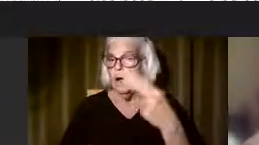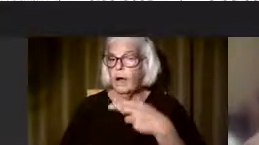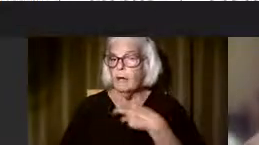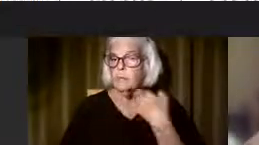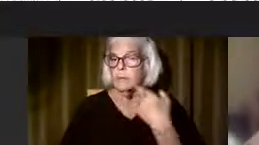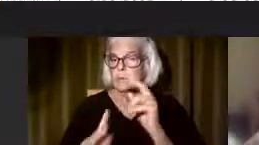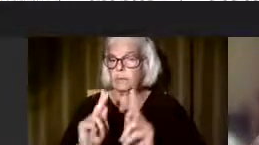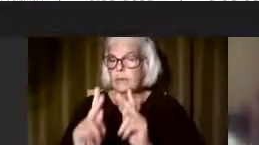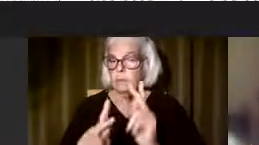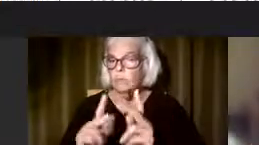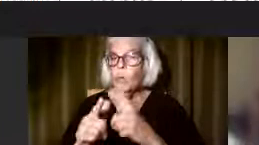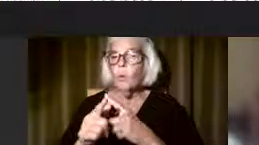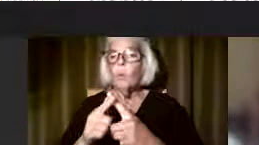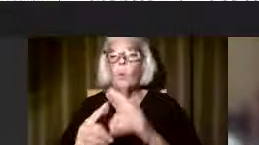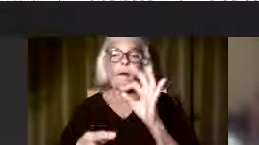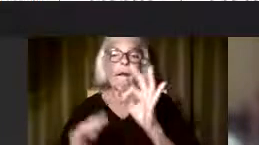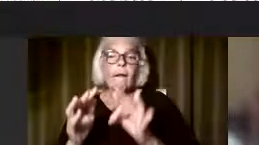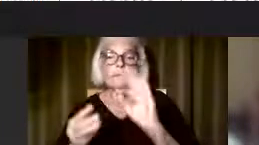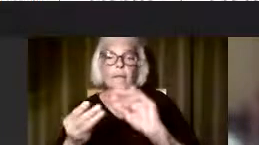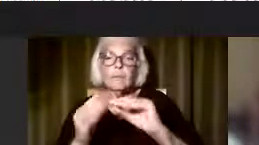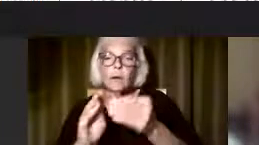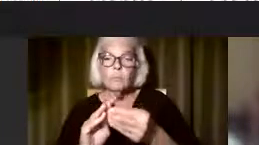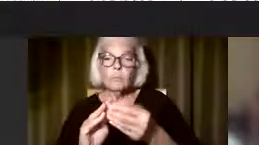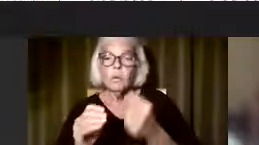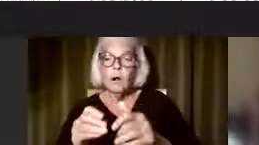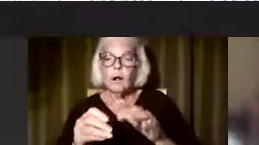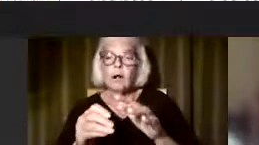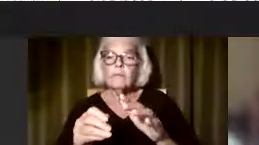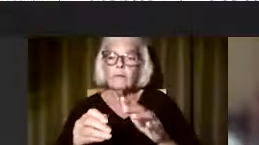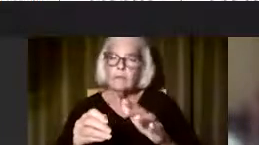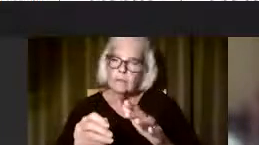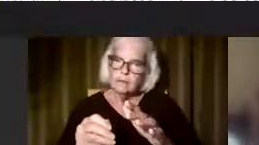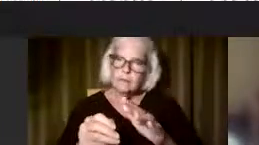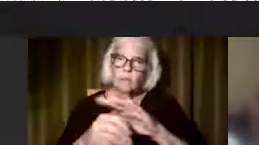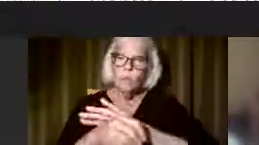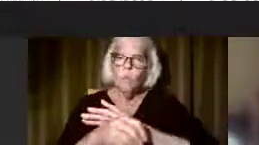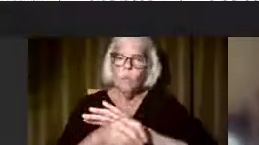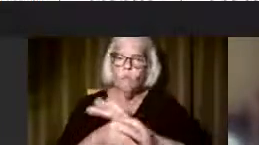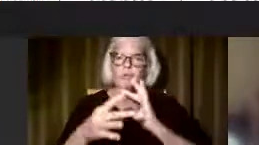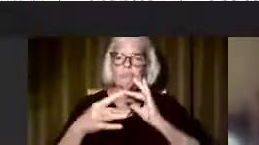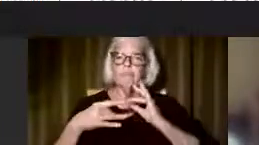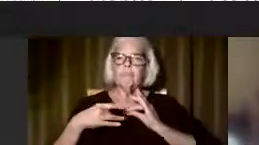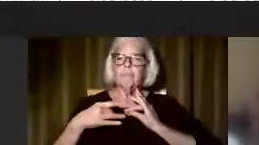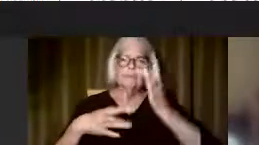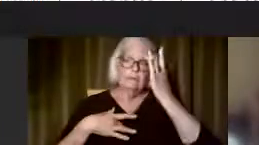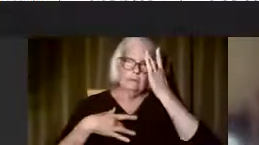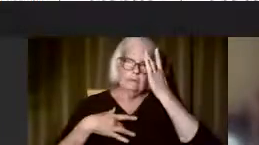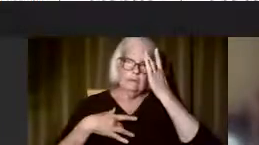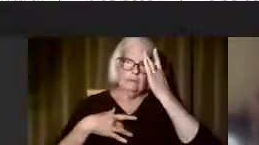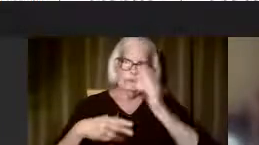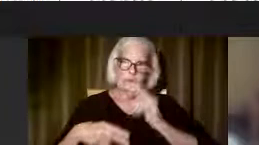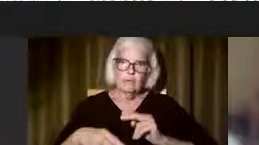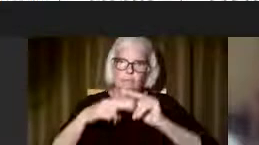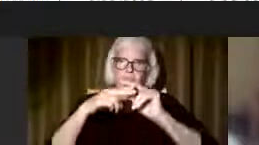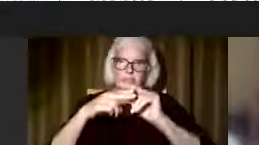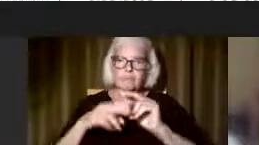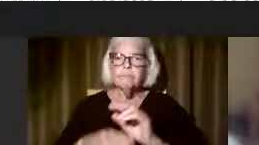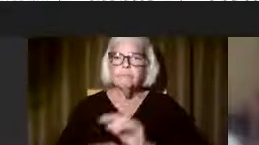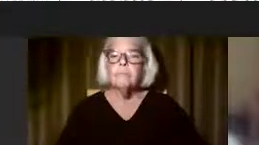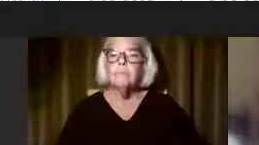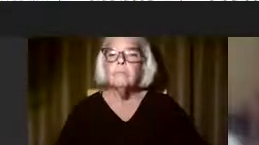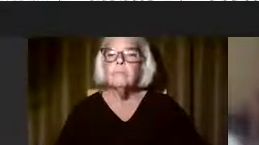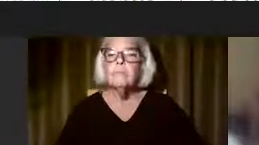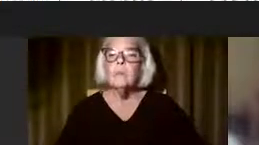Yeah, that's a great question. So right now, there have been a few discussions